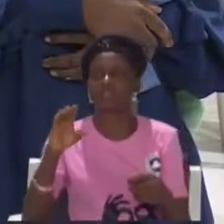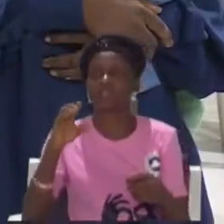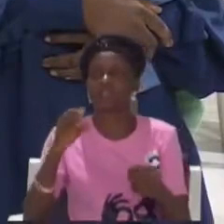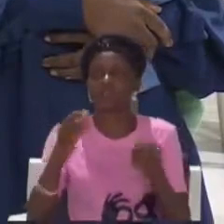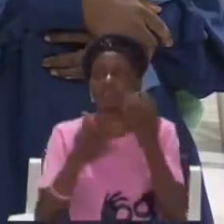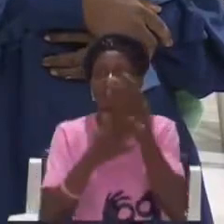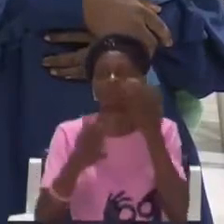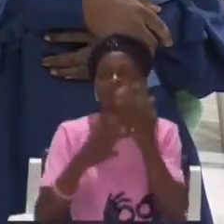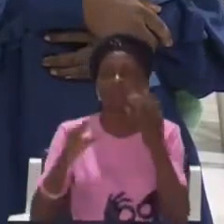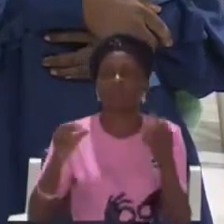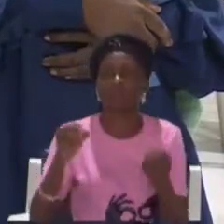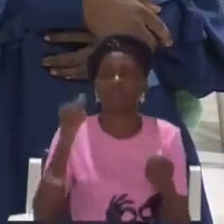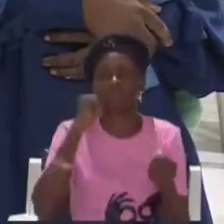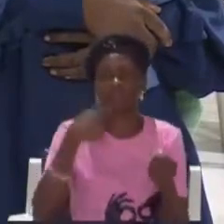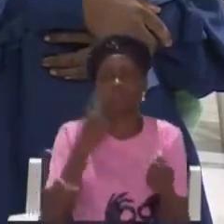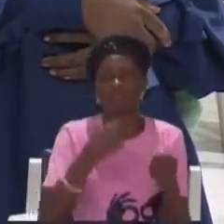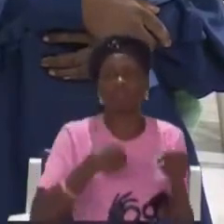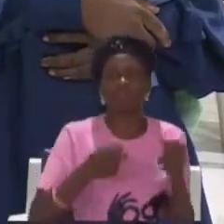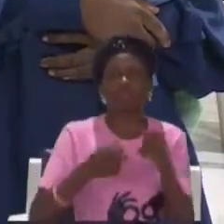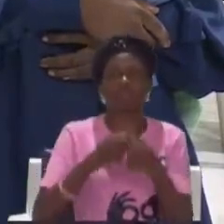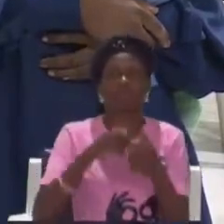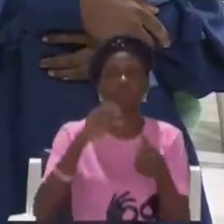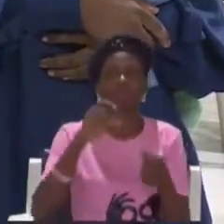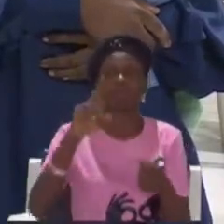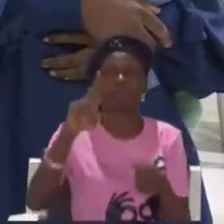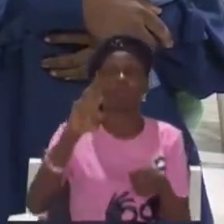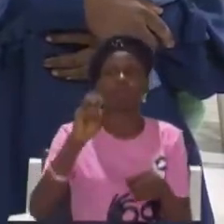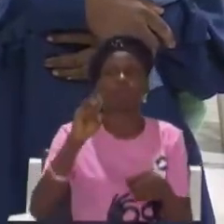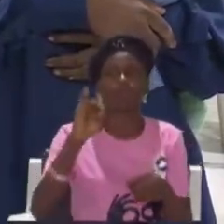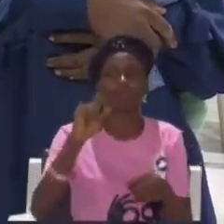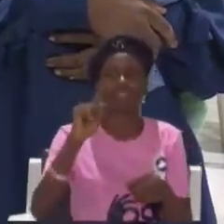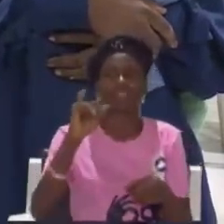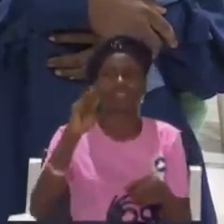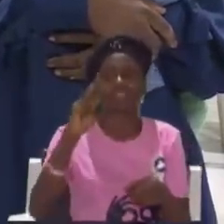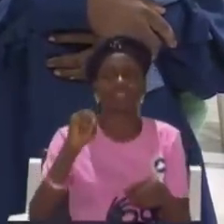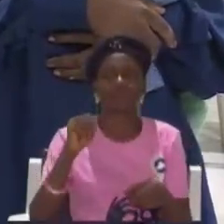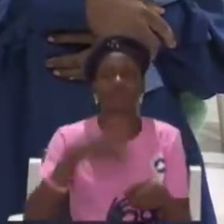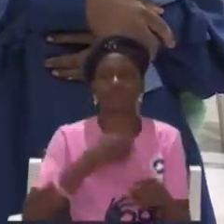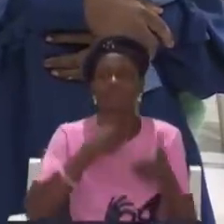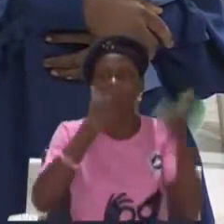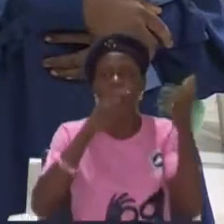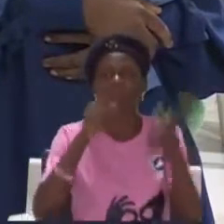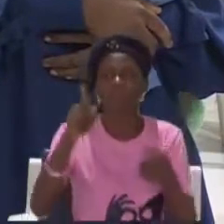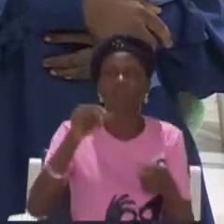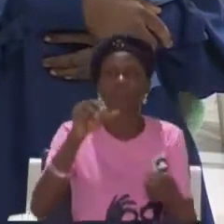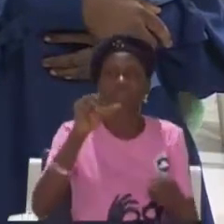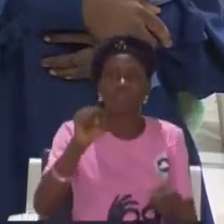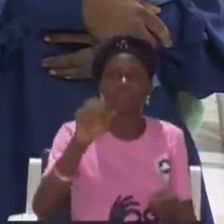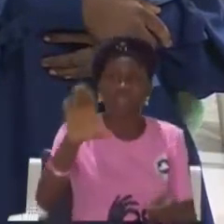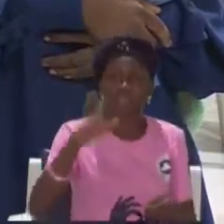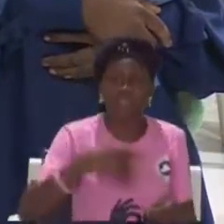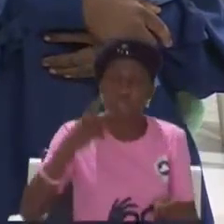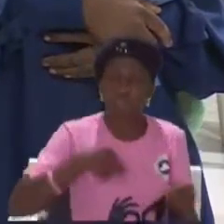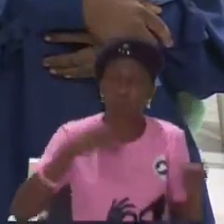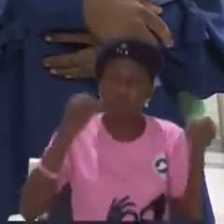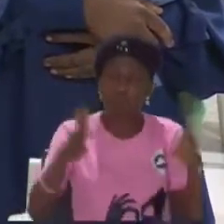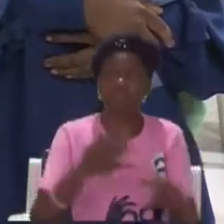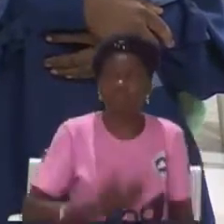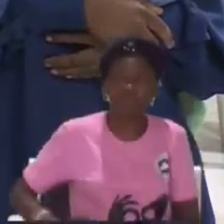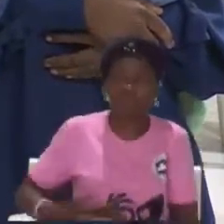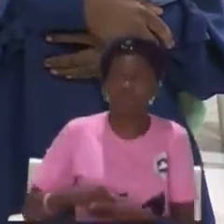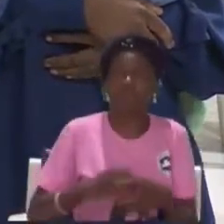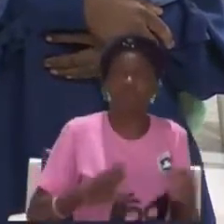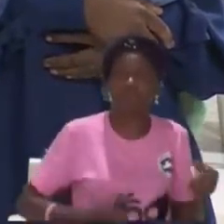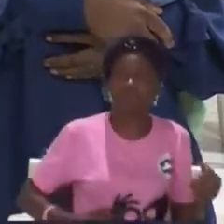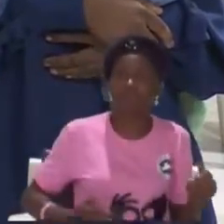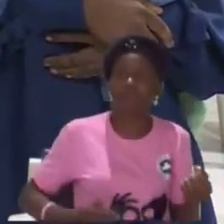crisis, rheumatism crisis. And he shouted, you are SCF and carry multiple babies in your